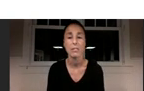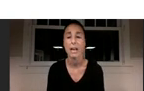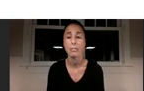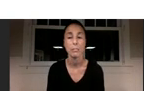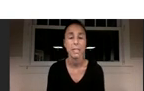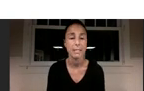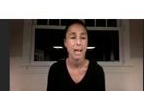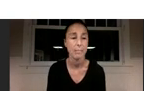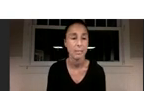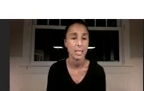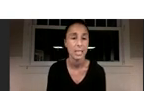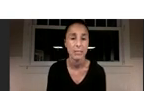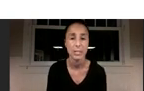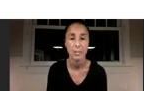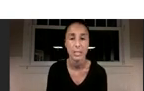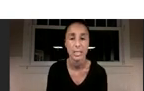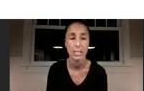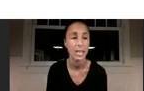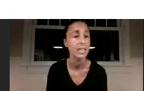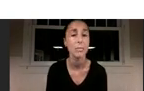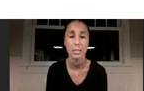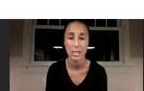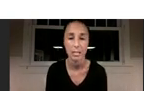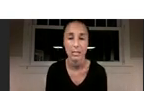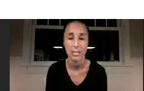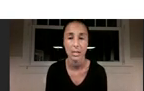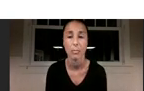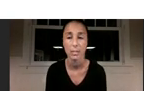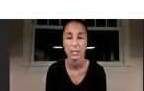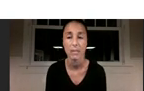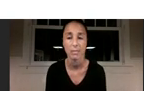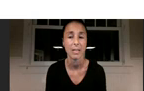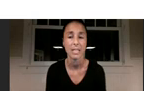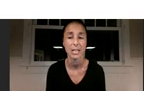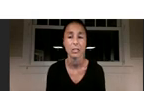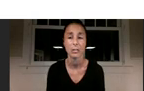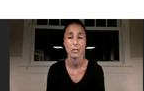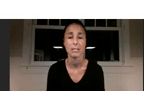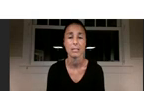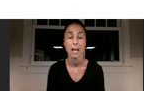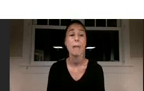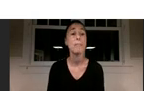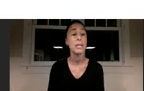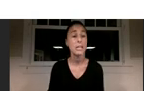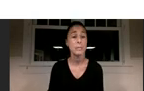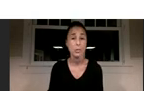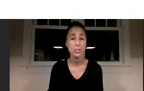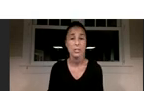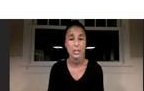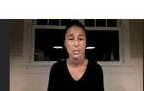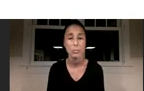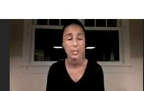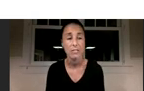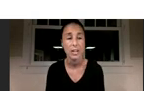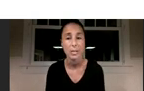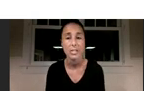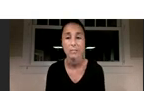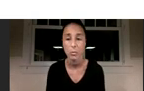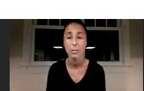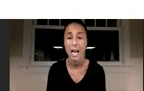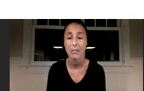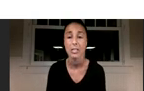adaptively reuse and replace the obsolete office buildings, either with senior housing or multifamily residential units, a meaningful portion of which